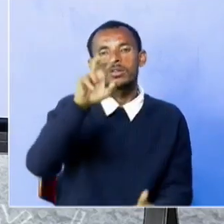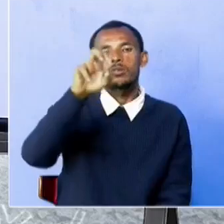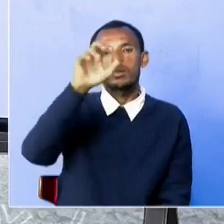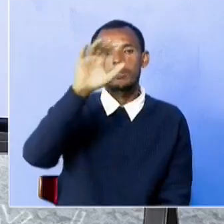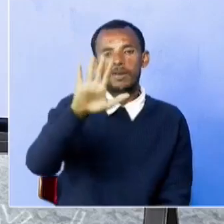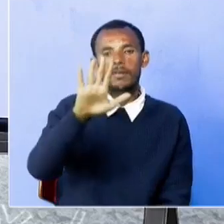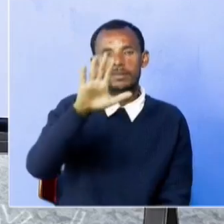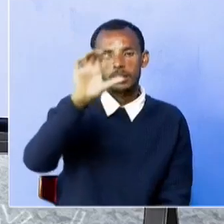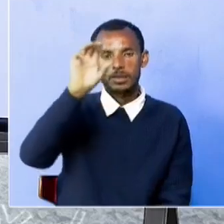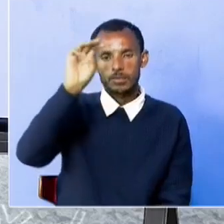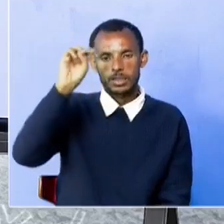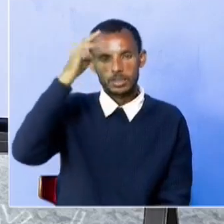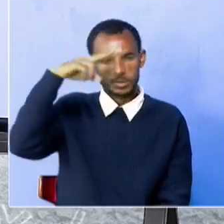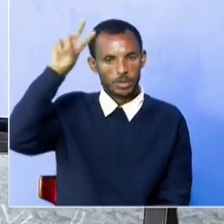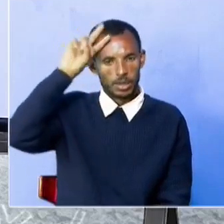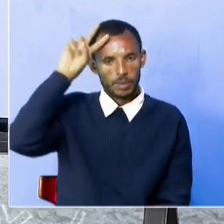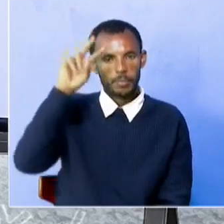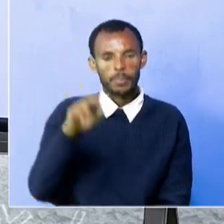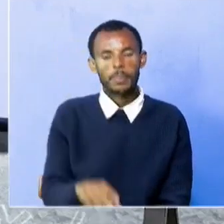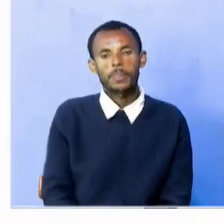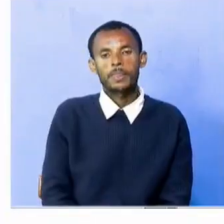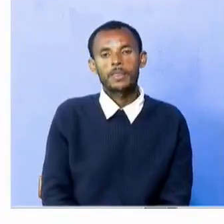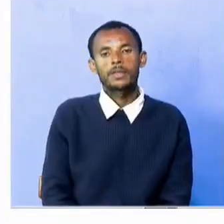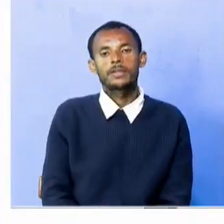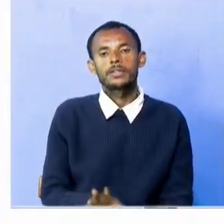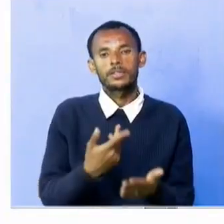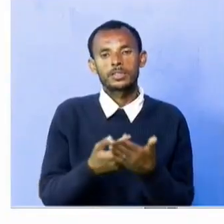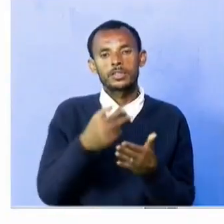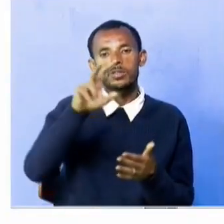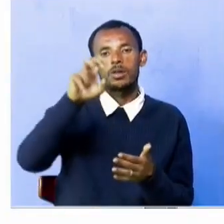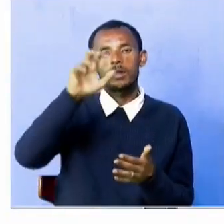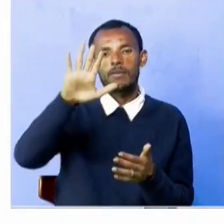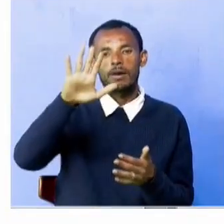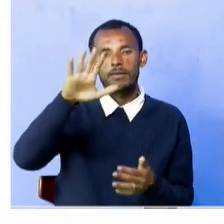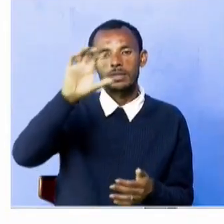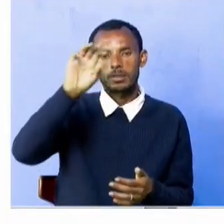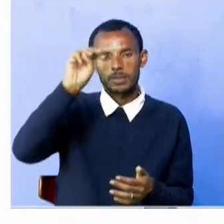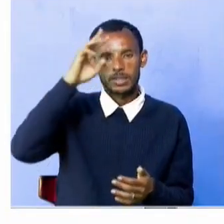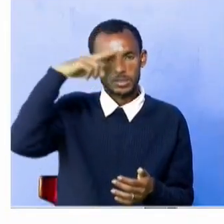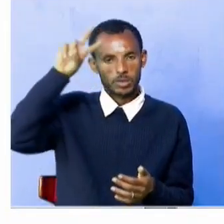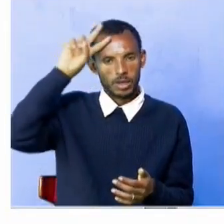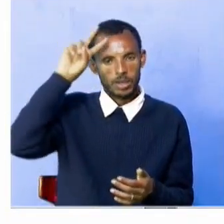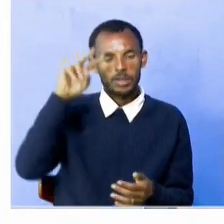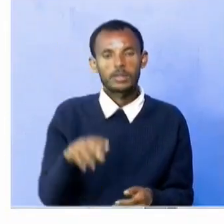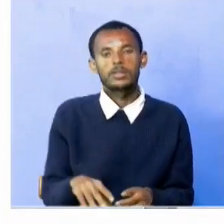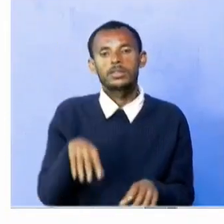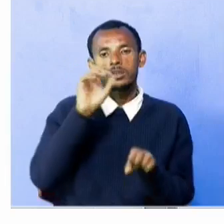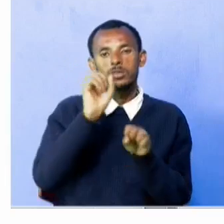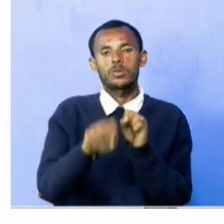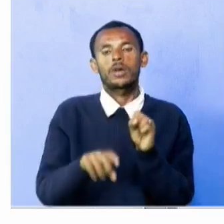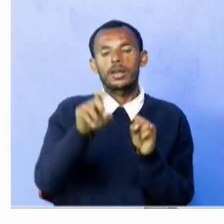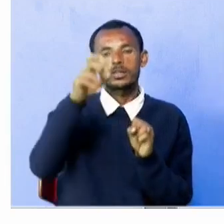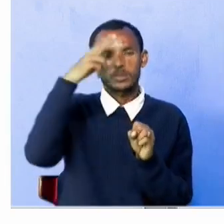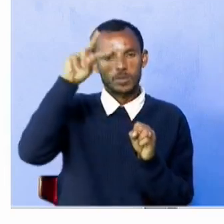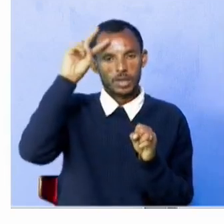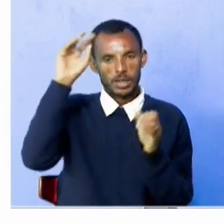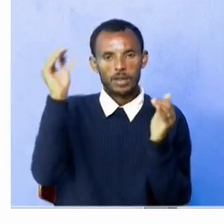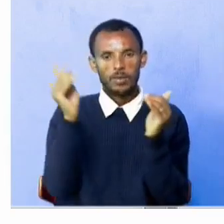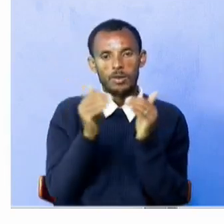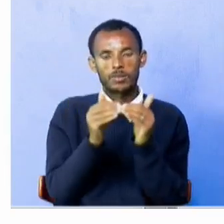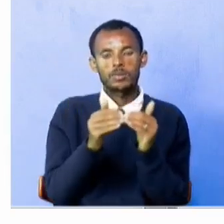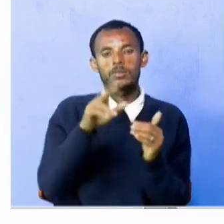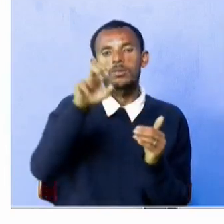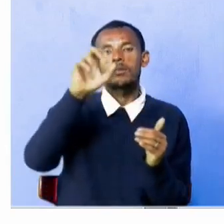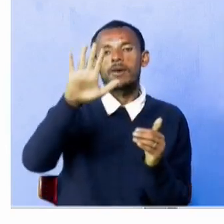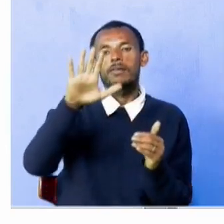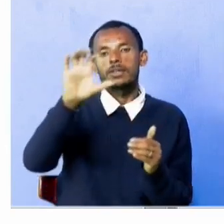25 centimeter square, right? So this is 25 centimeter square. So x square is equal to